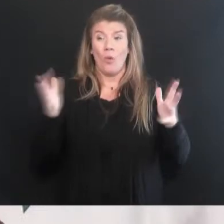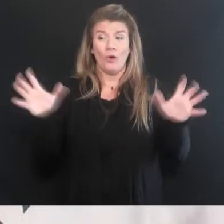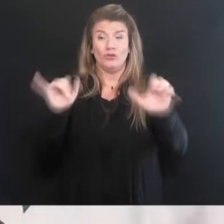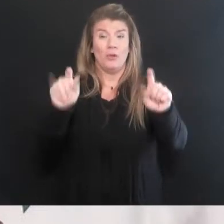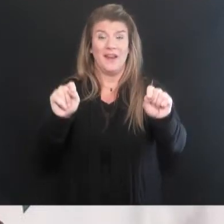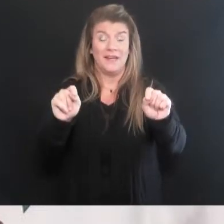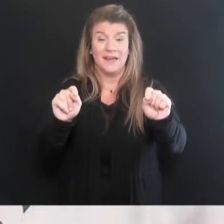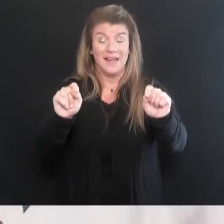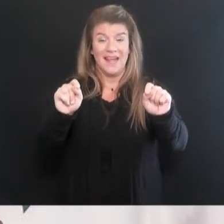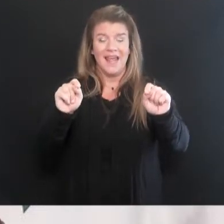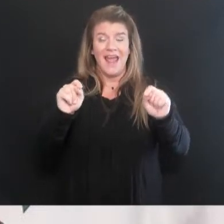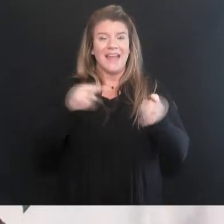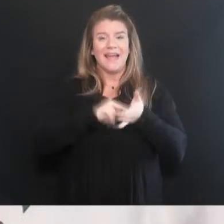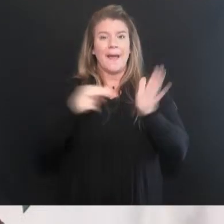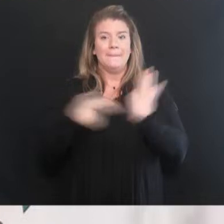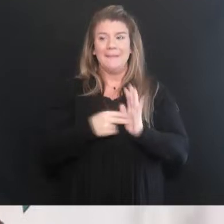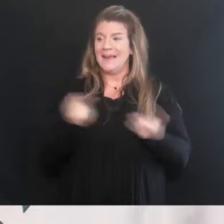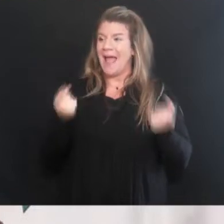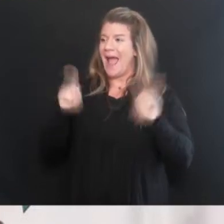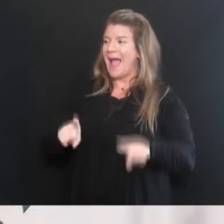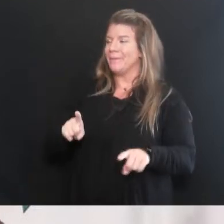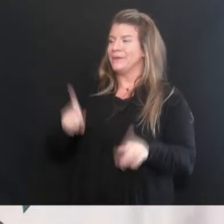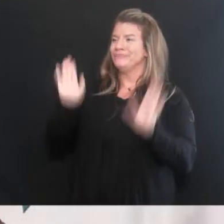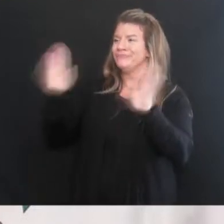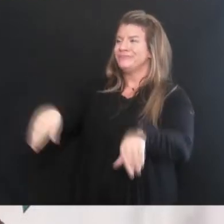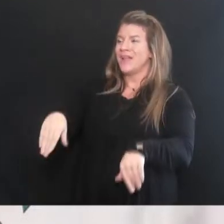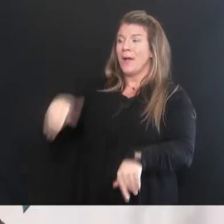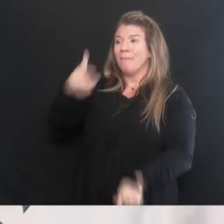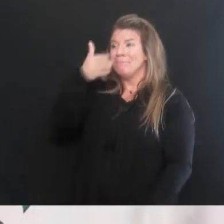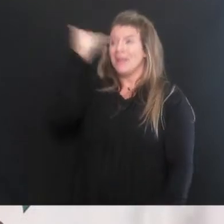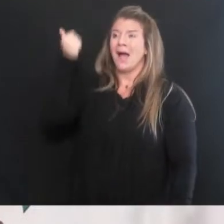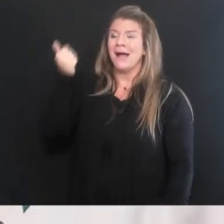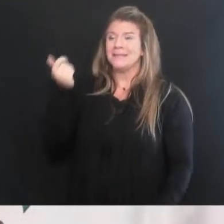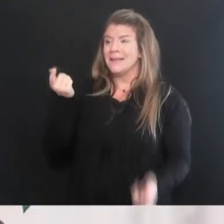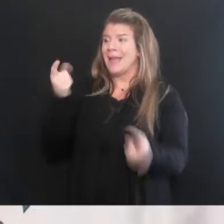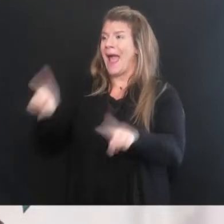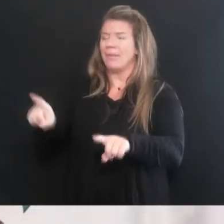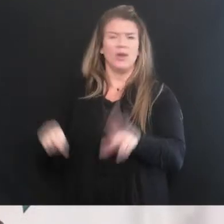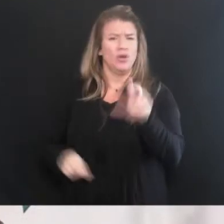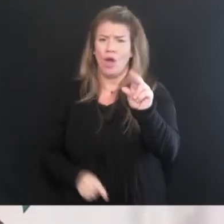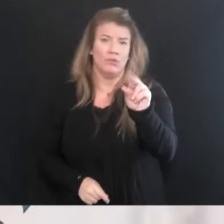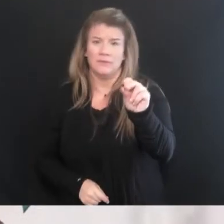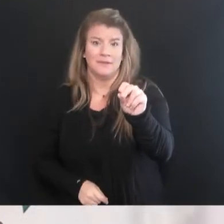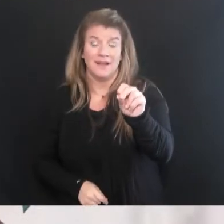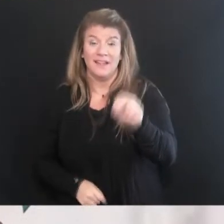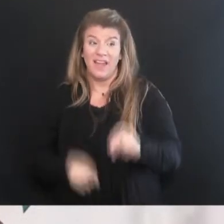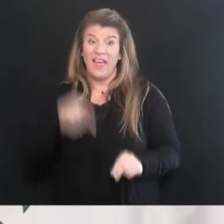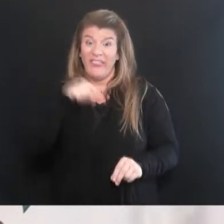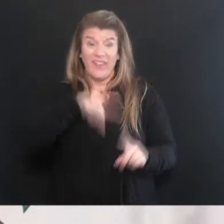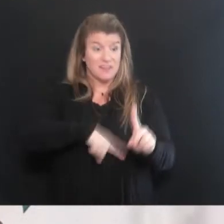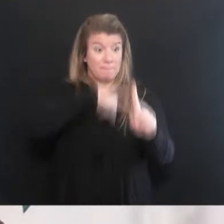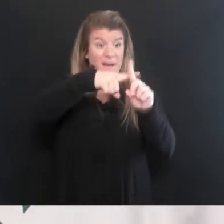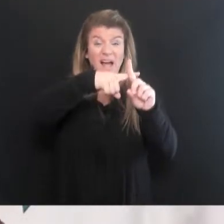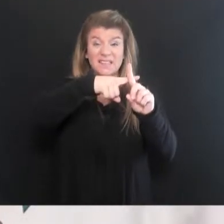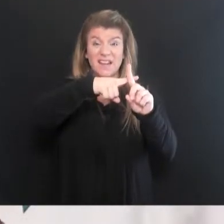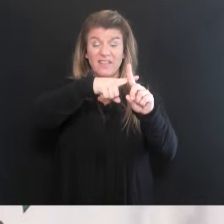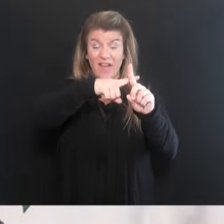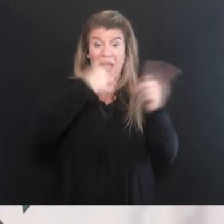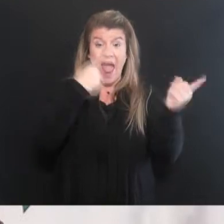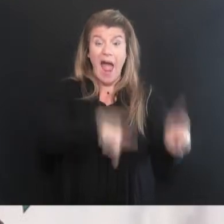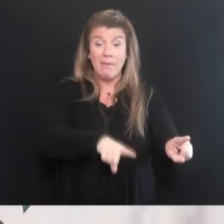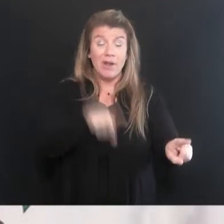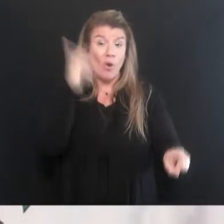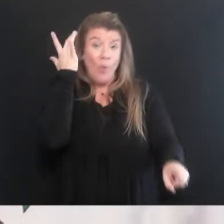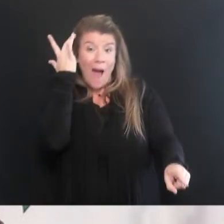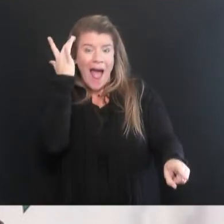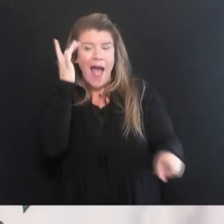way by just rolling off a log. I'll promise you didn't get this way by people not working. And I'll promise you that absolutely as we